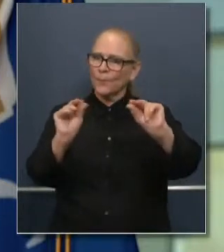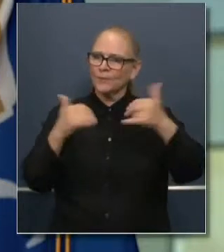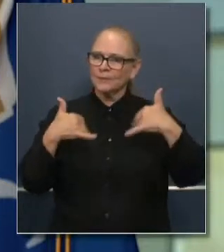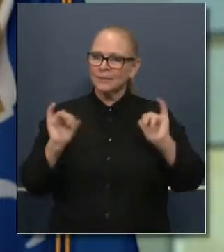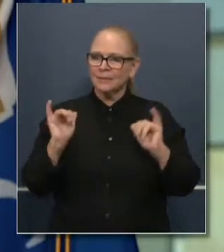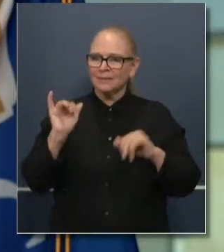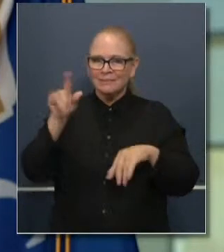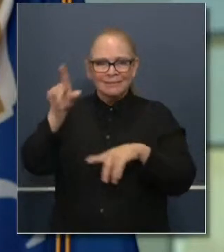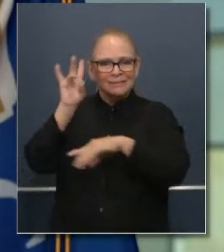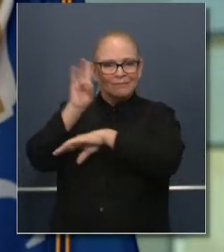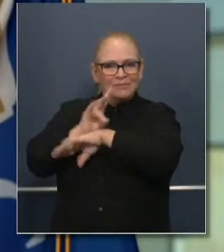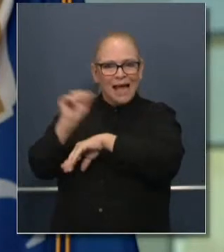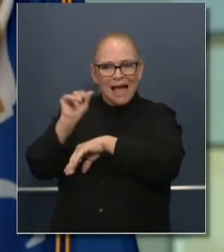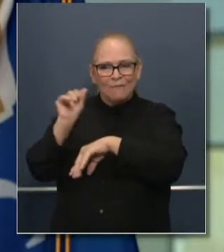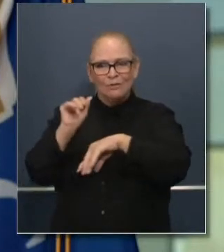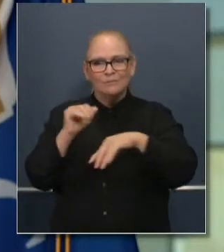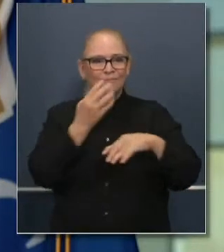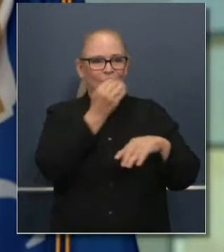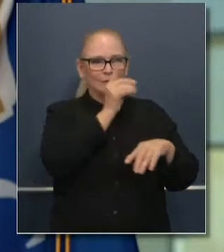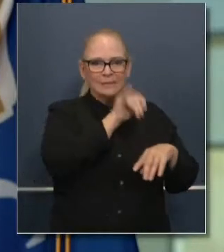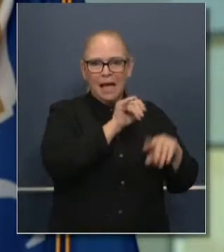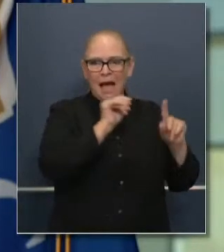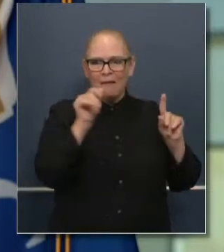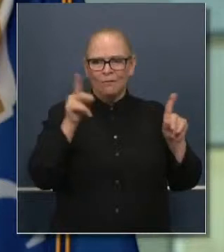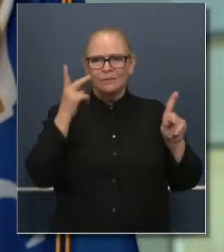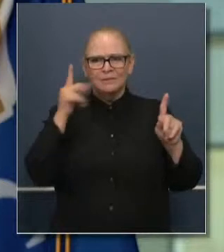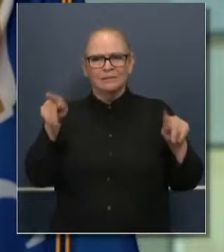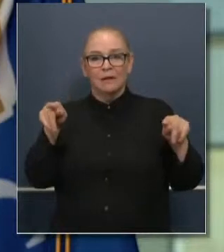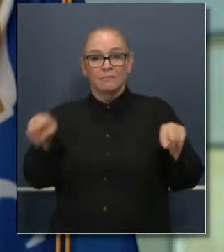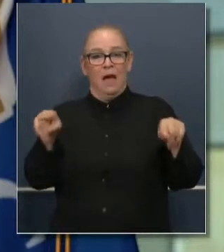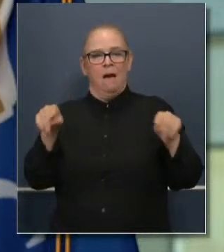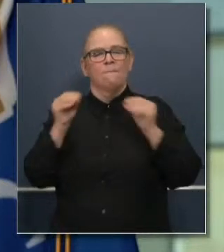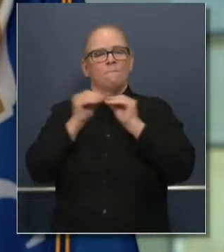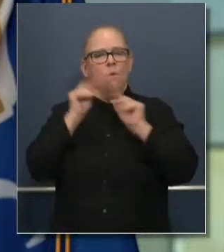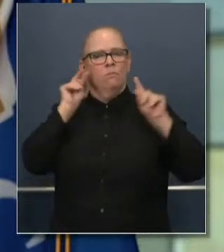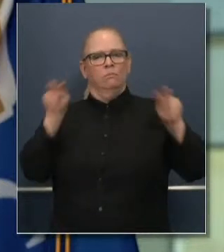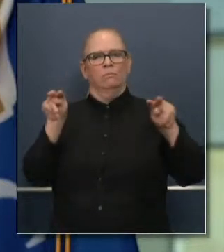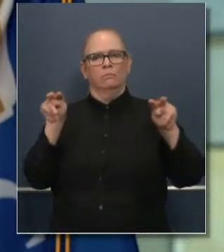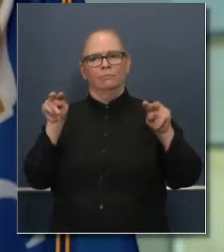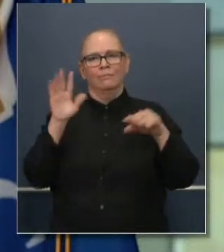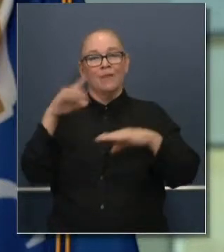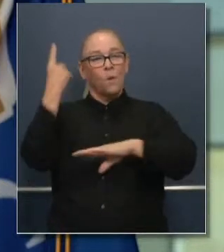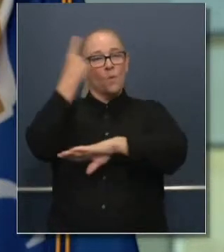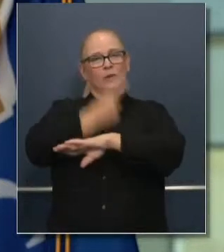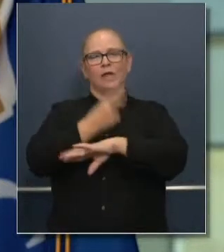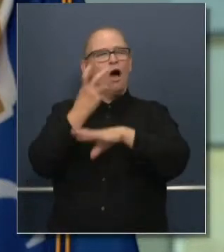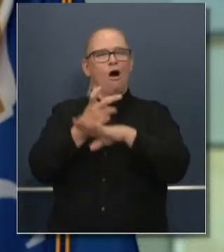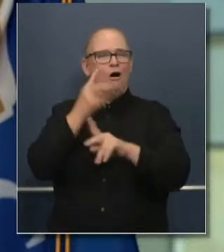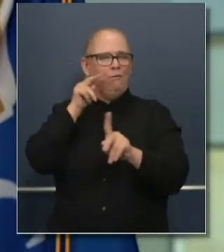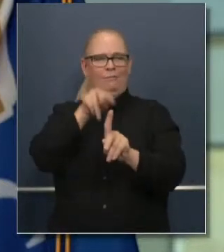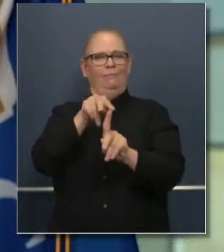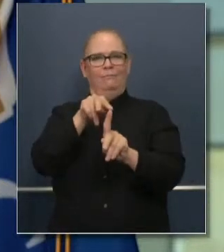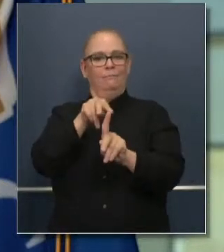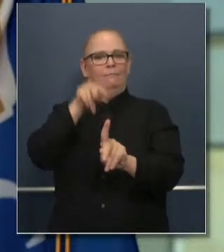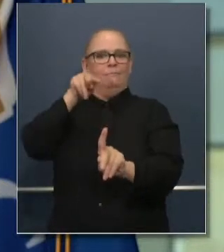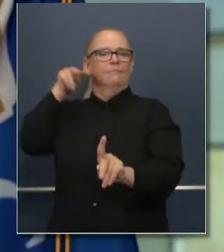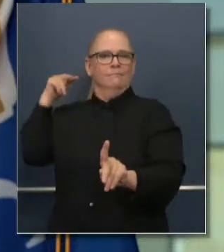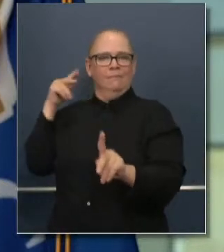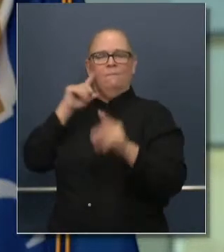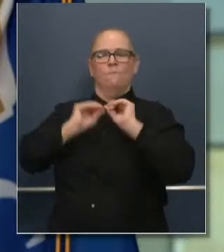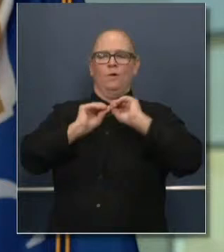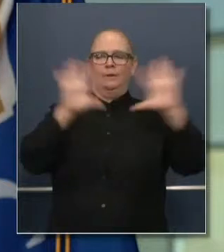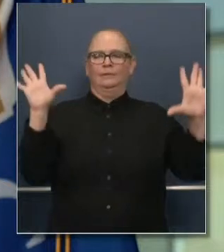not just one day over another day. 121 lives on average we've lost a